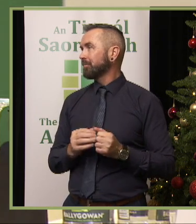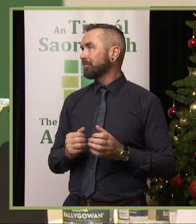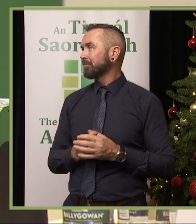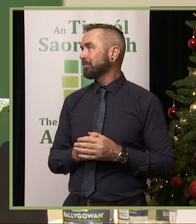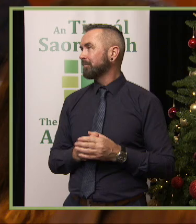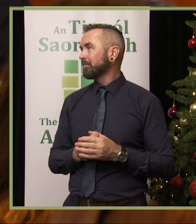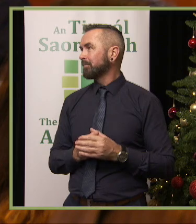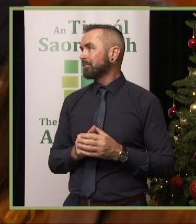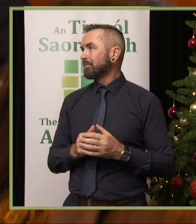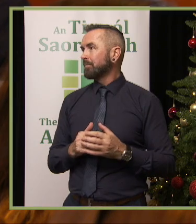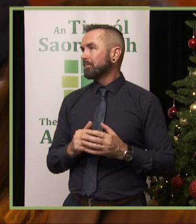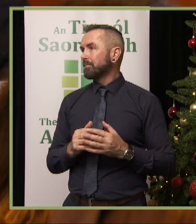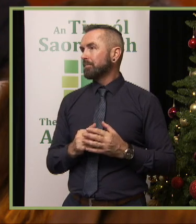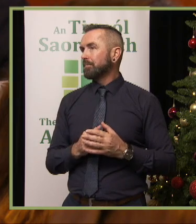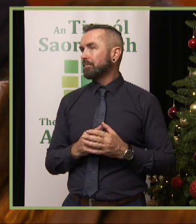Okay.